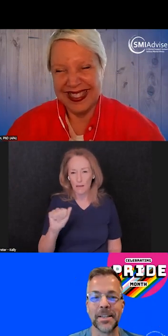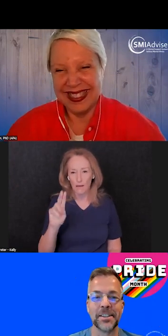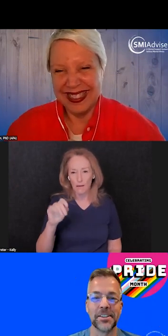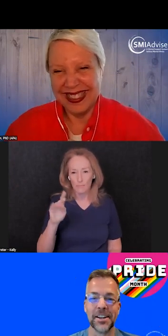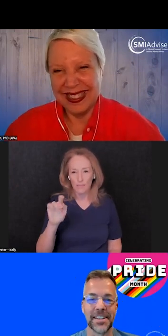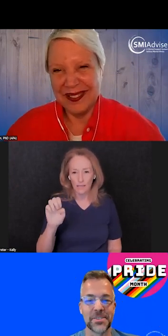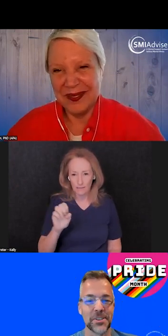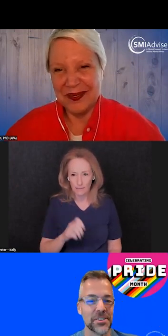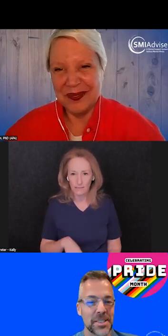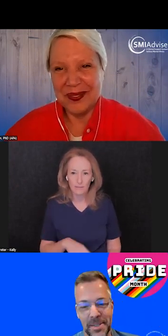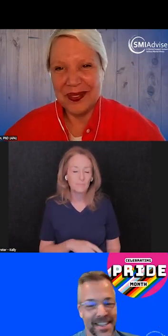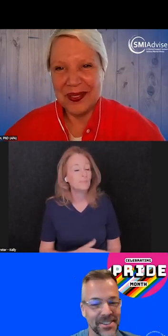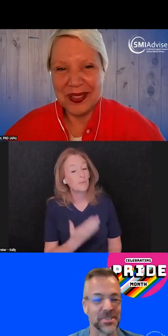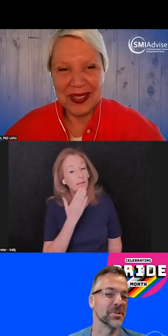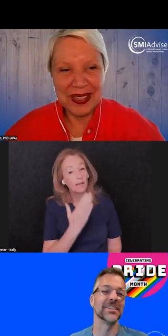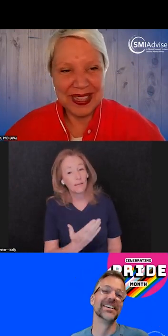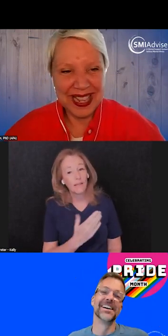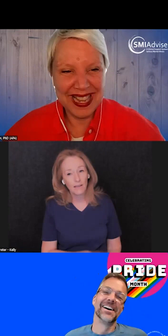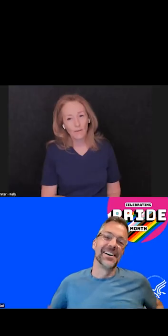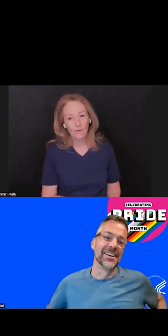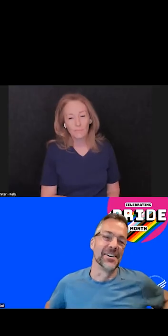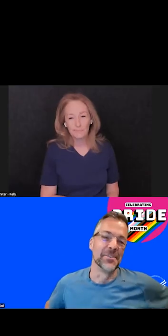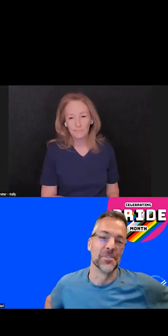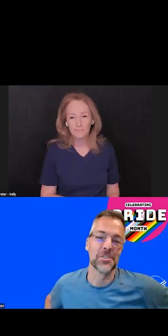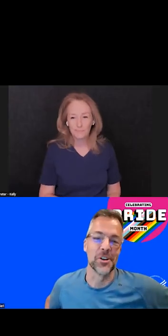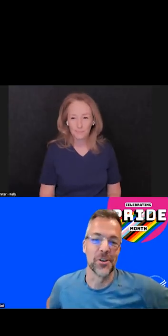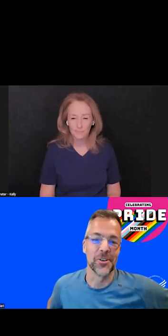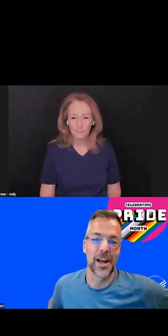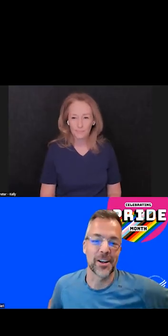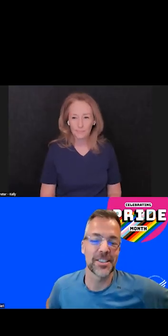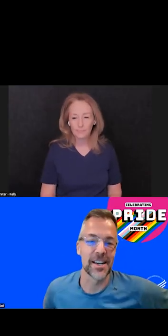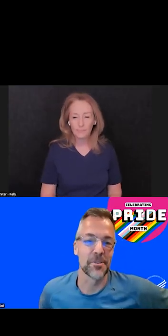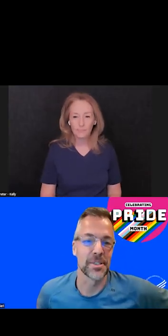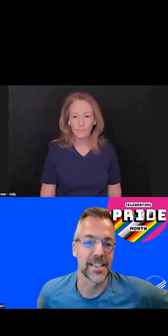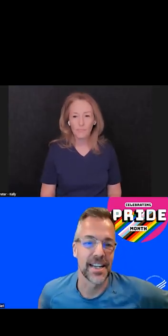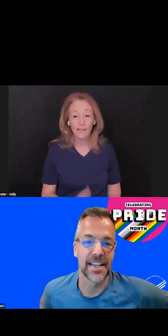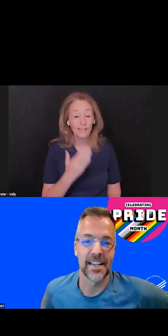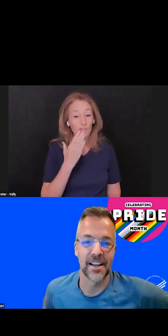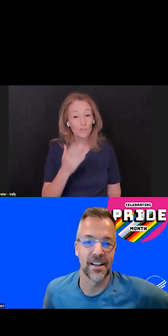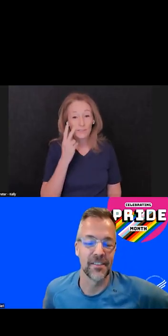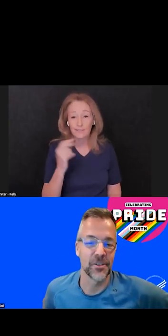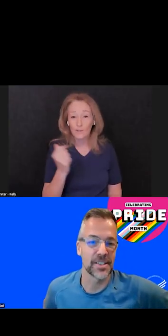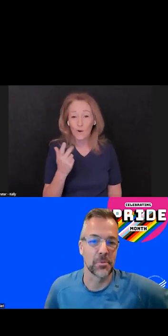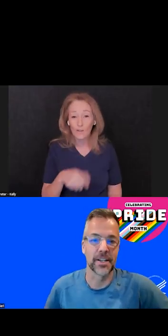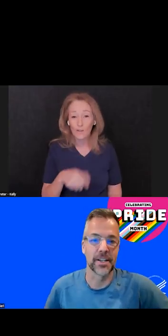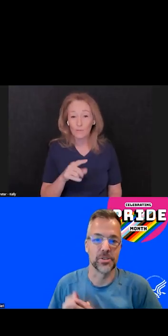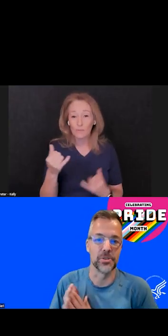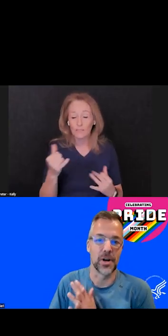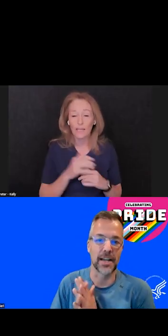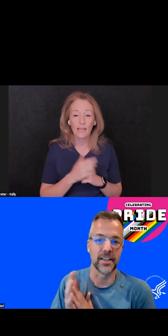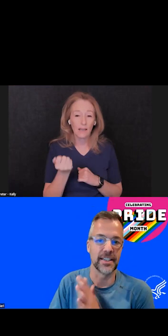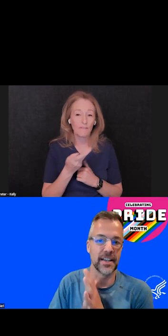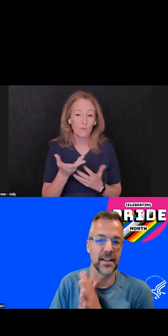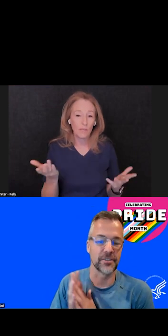Thanks, Amy. Thanks for slipping that in there as well. So good to see everyone today. A few things I wanted